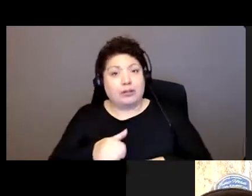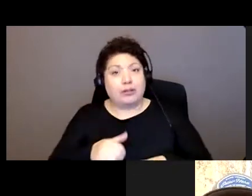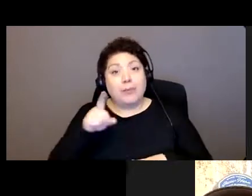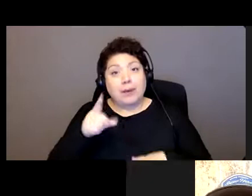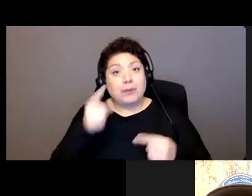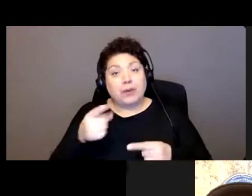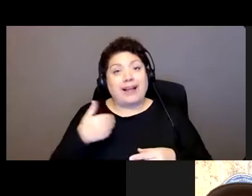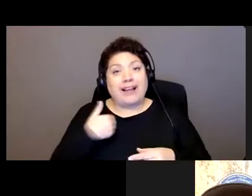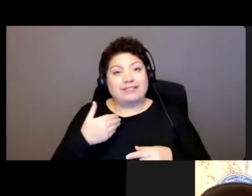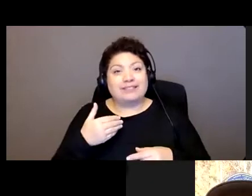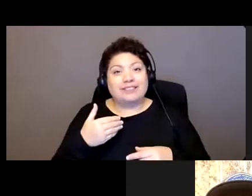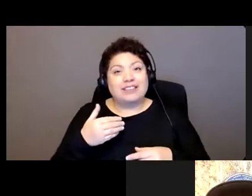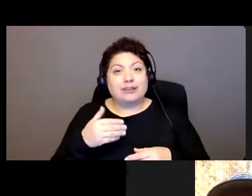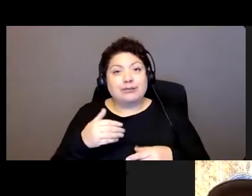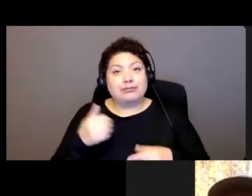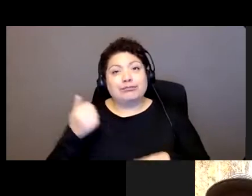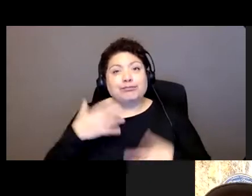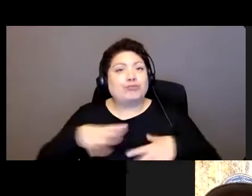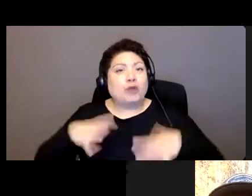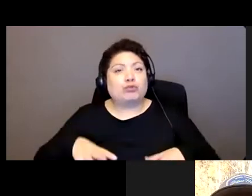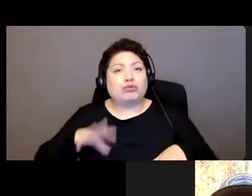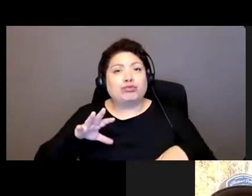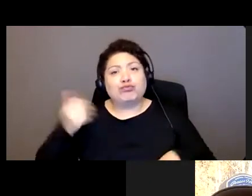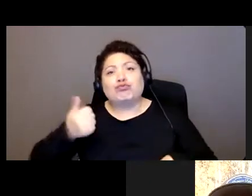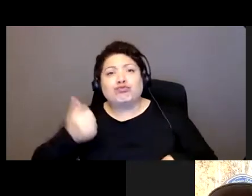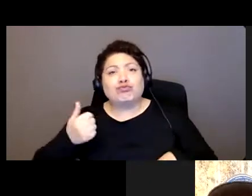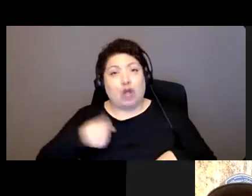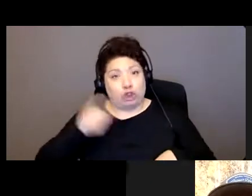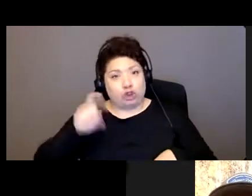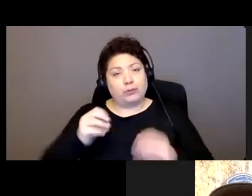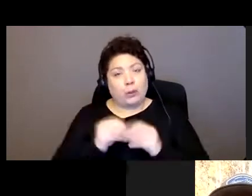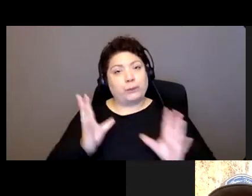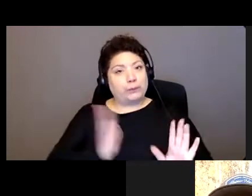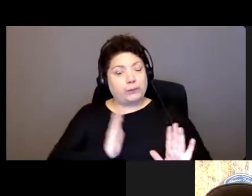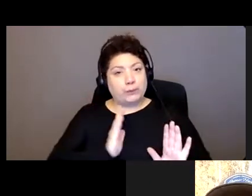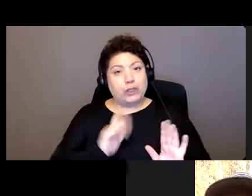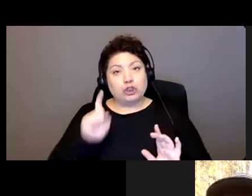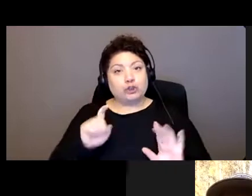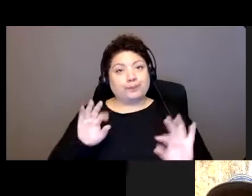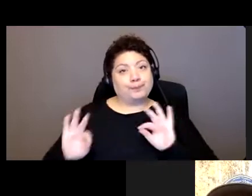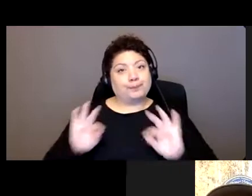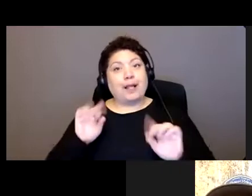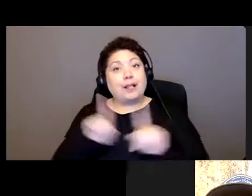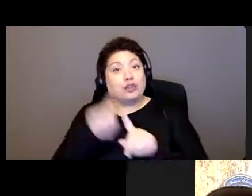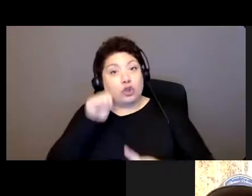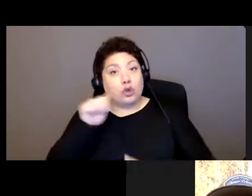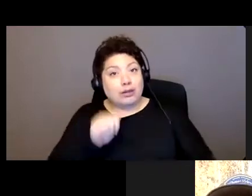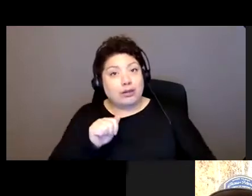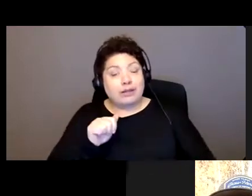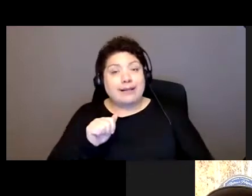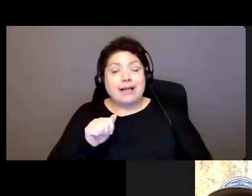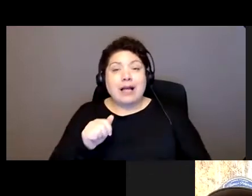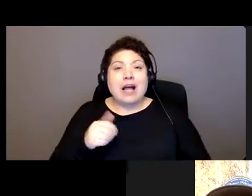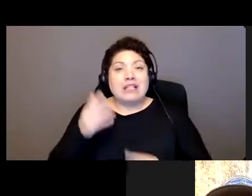dress up or whatever, like look girly, or, your girl act like it or whatever, stuff like that. I think everybody hears